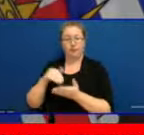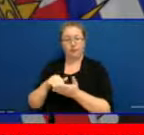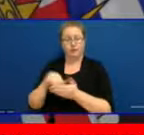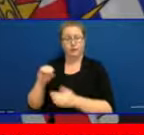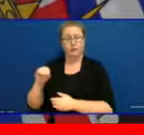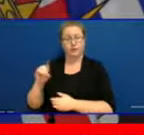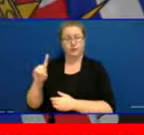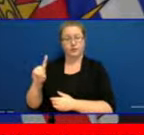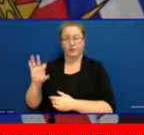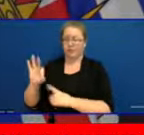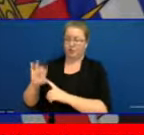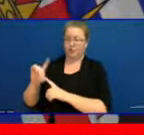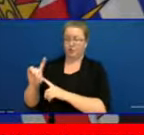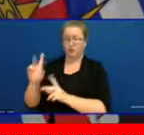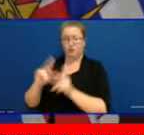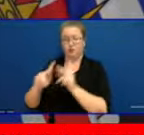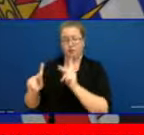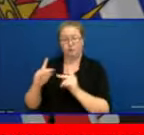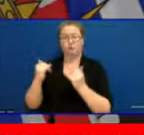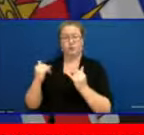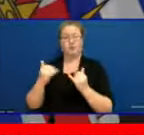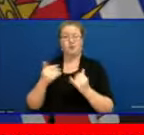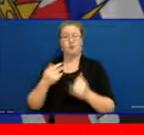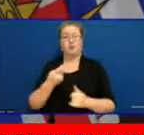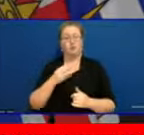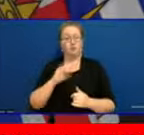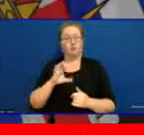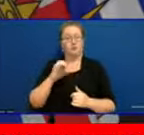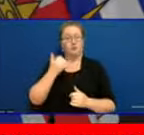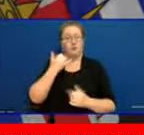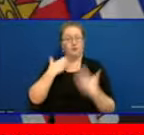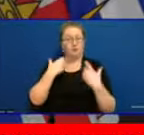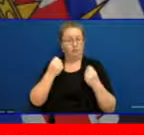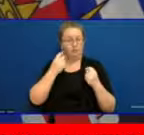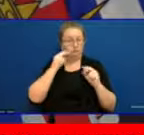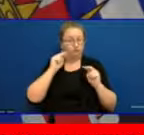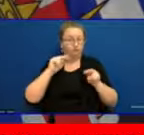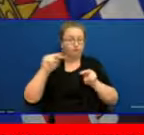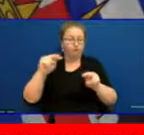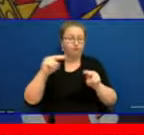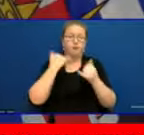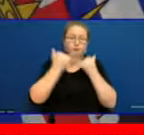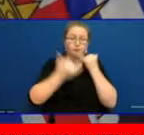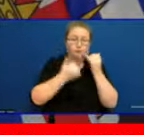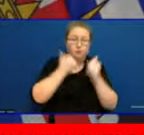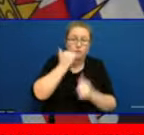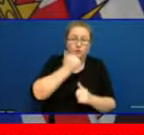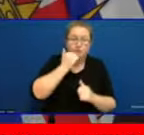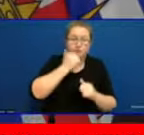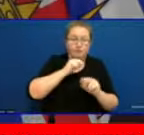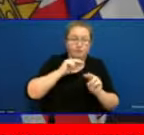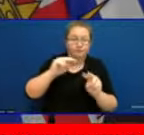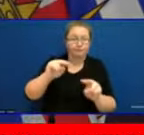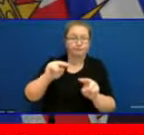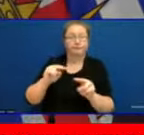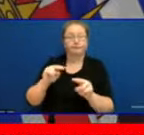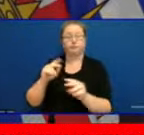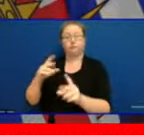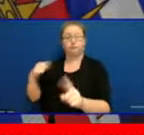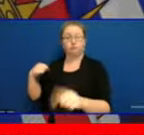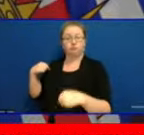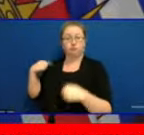11,091 people who are on active public health monitoring right now, and 14,089 people who have recovered